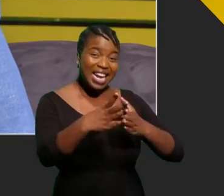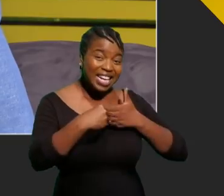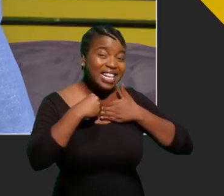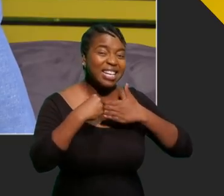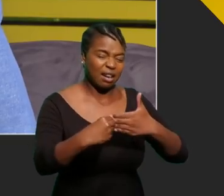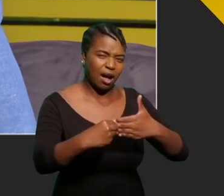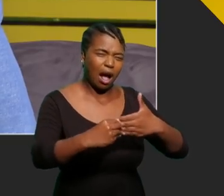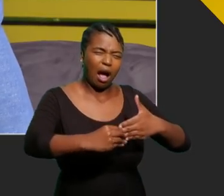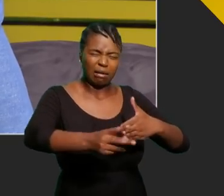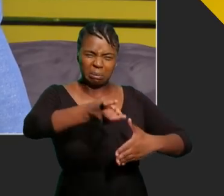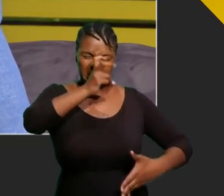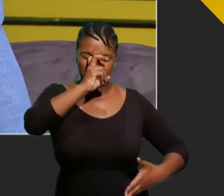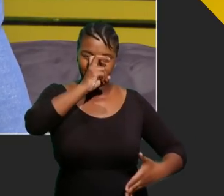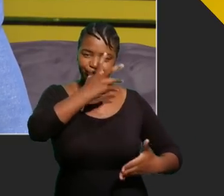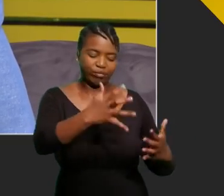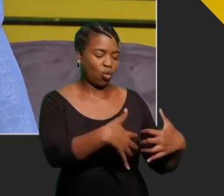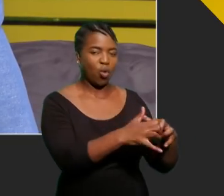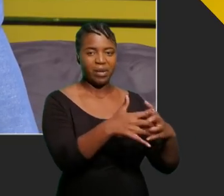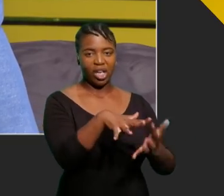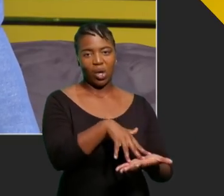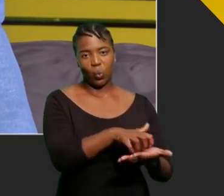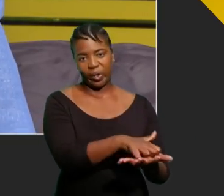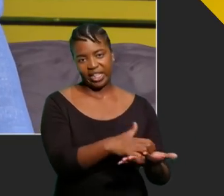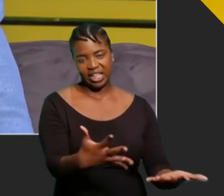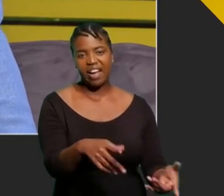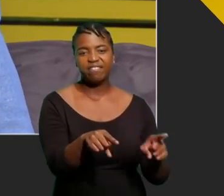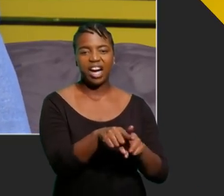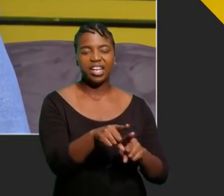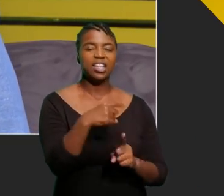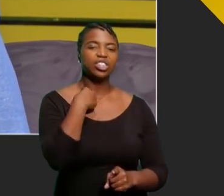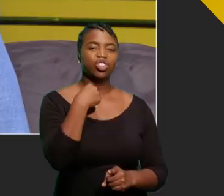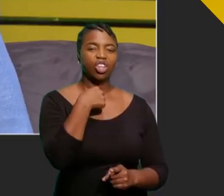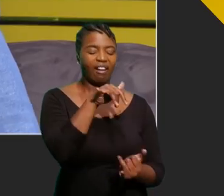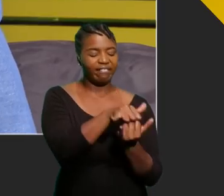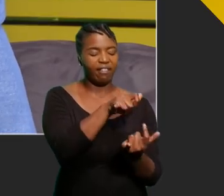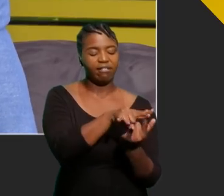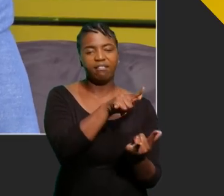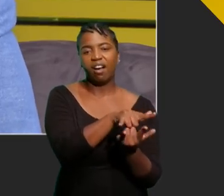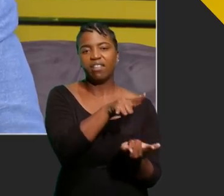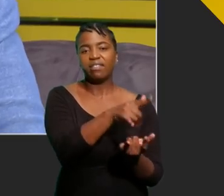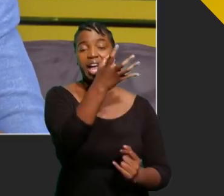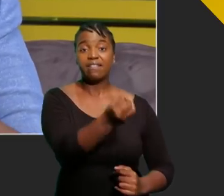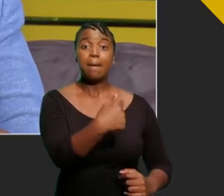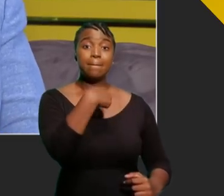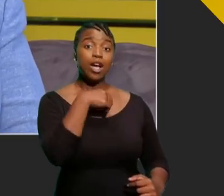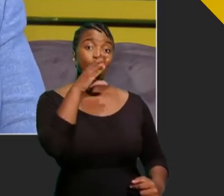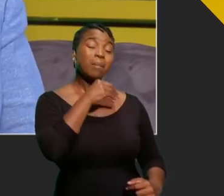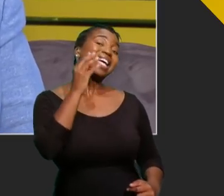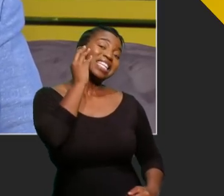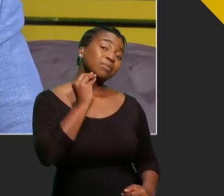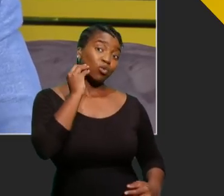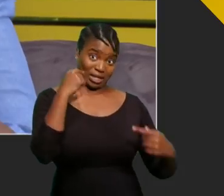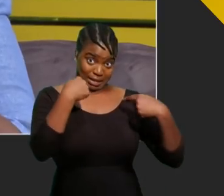leadership, those commissions will be in vain. And I am speaking from